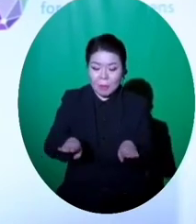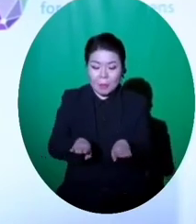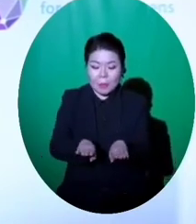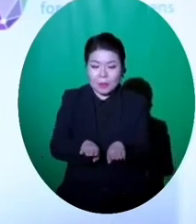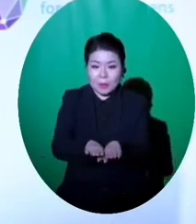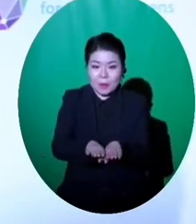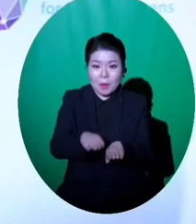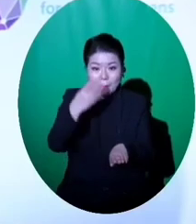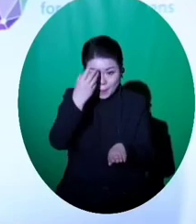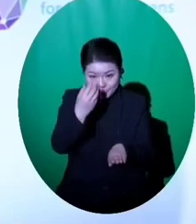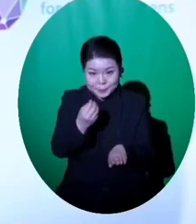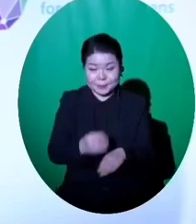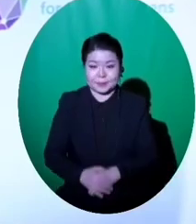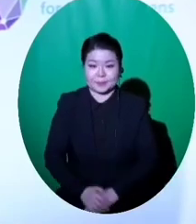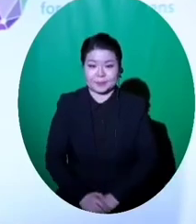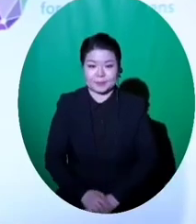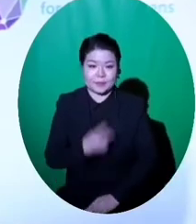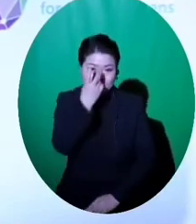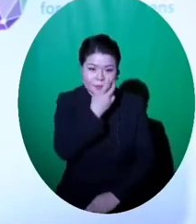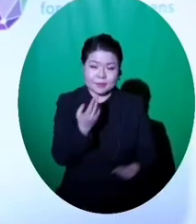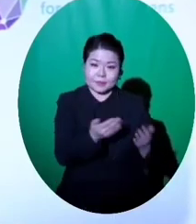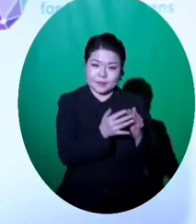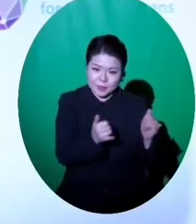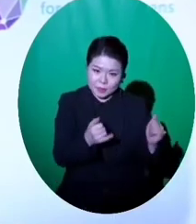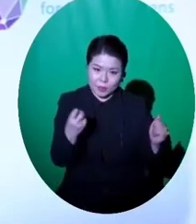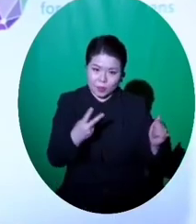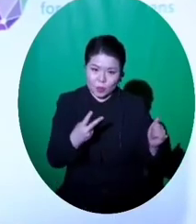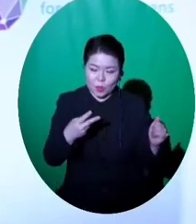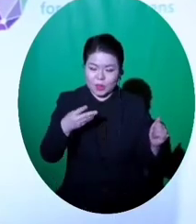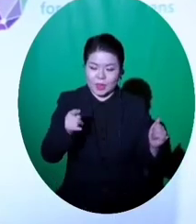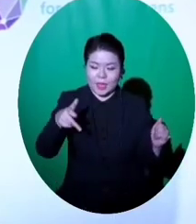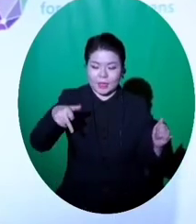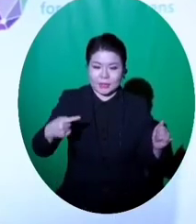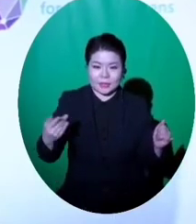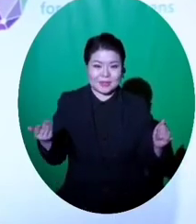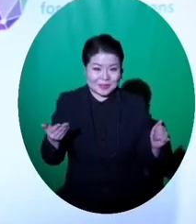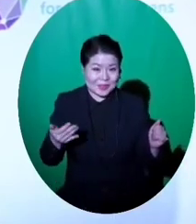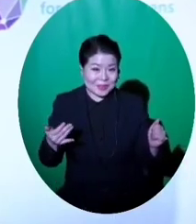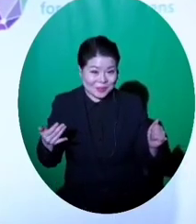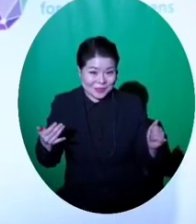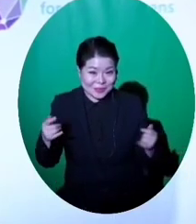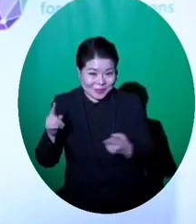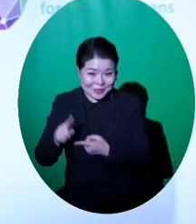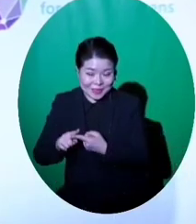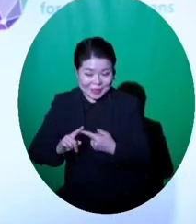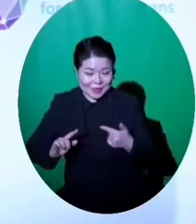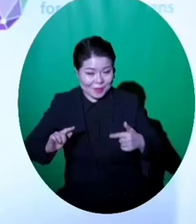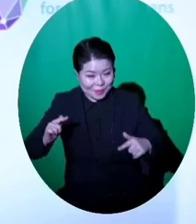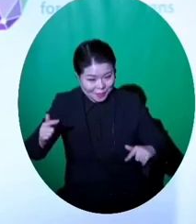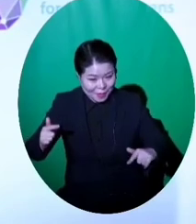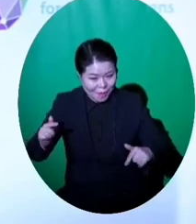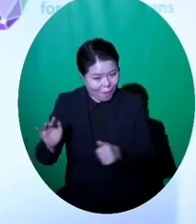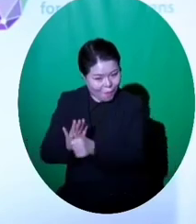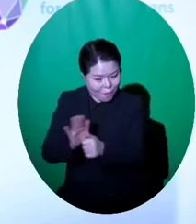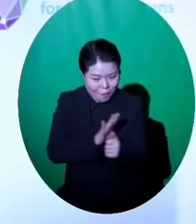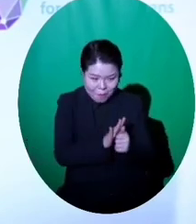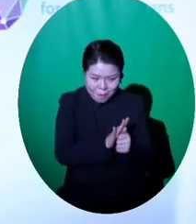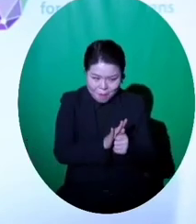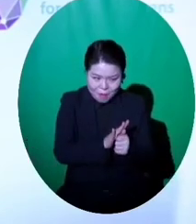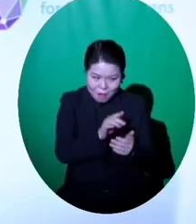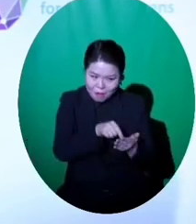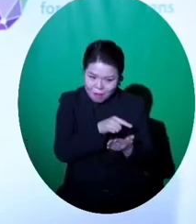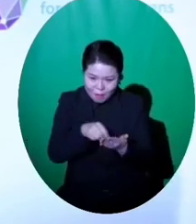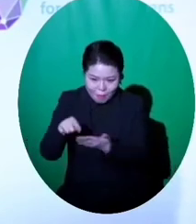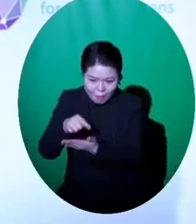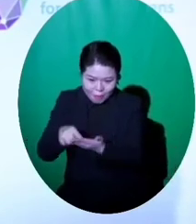are prized for being careless. You know, like the tech gurus always say, like, you know, deploy